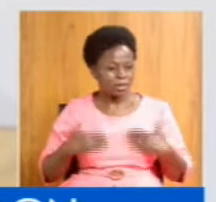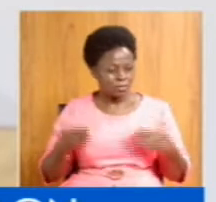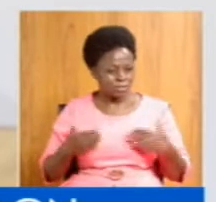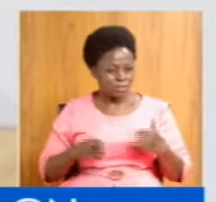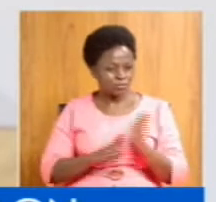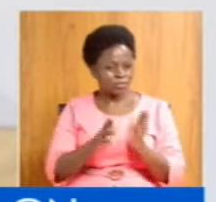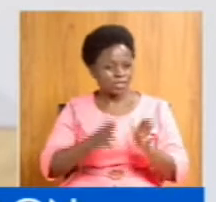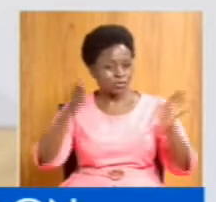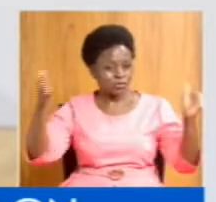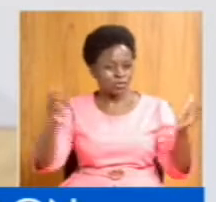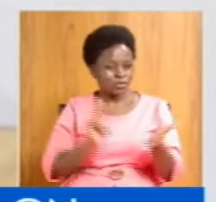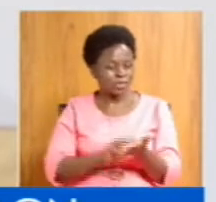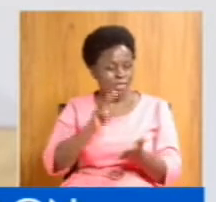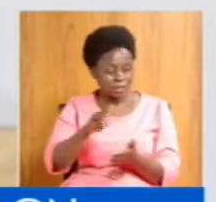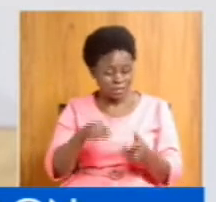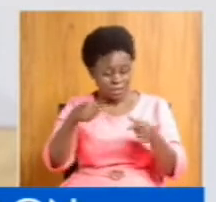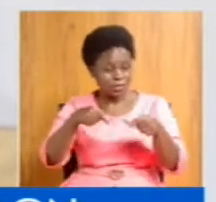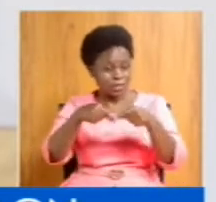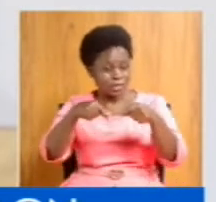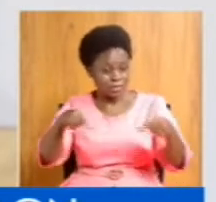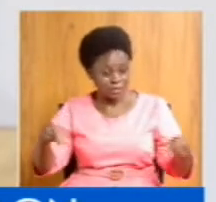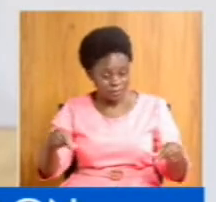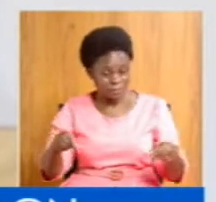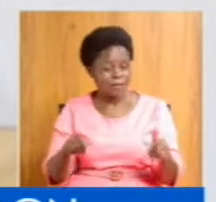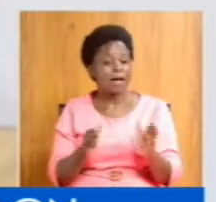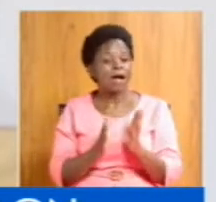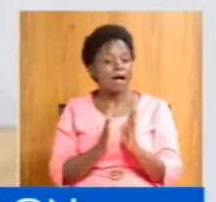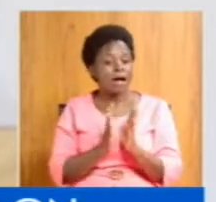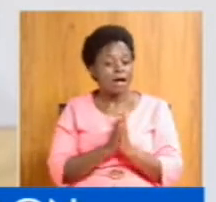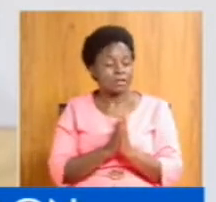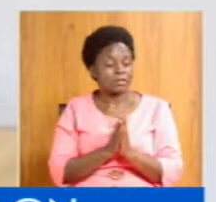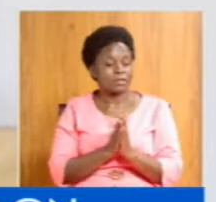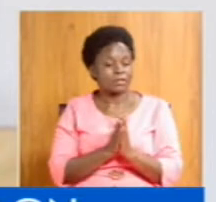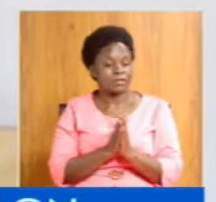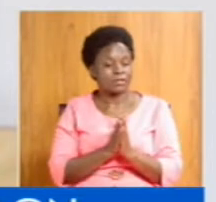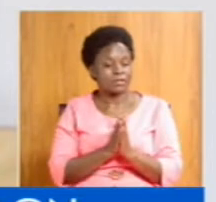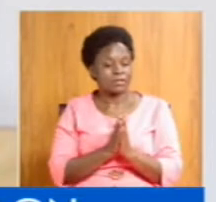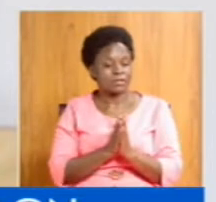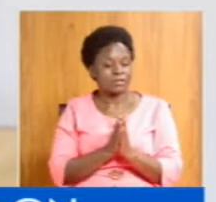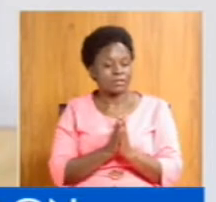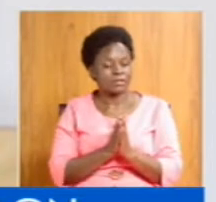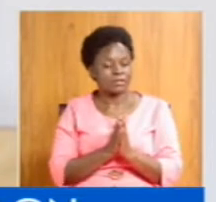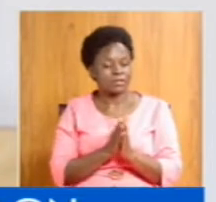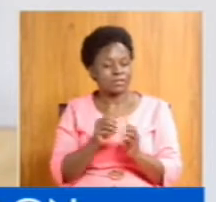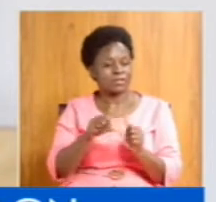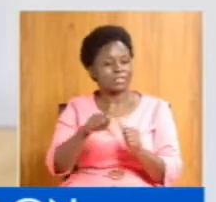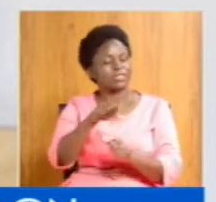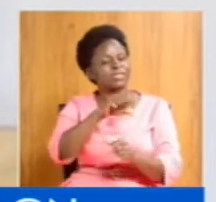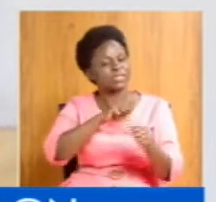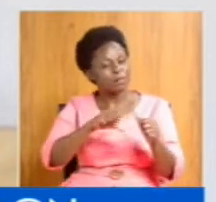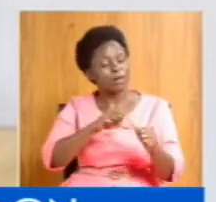Masaka on this podium. And Cortifon is about